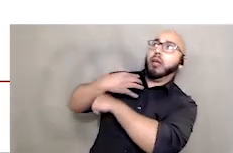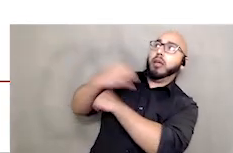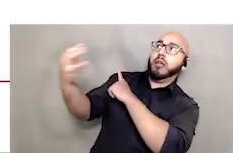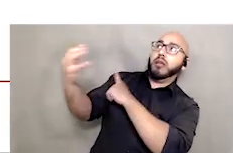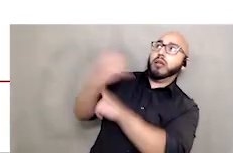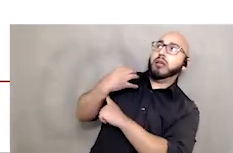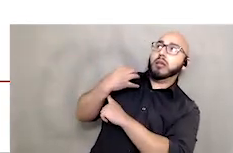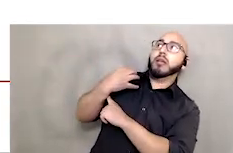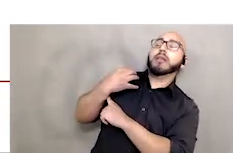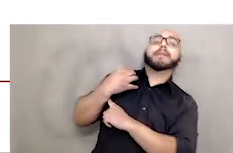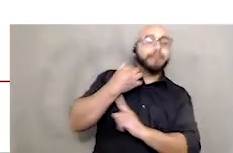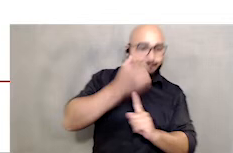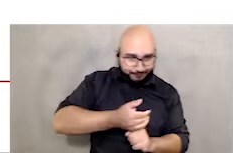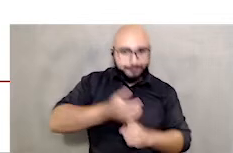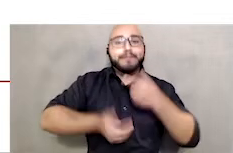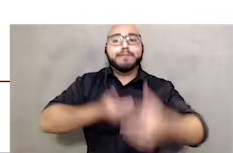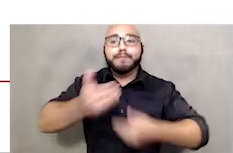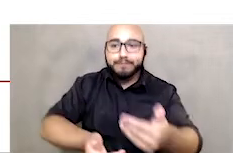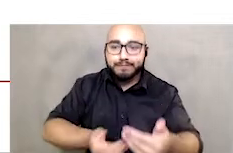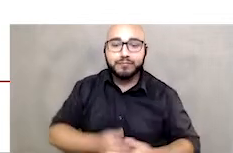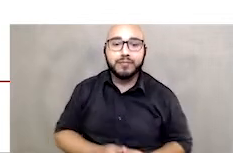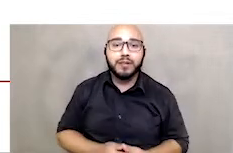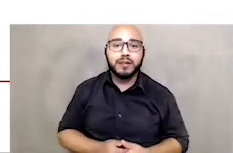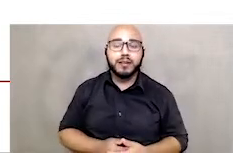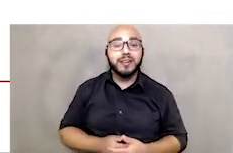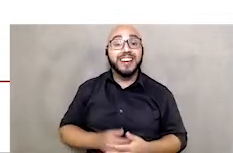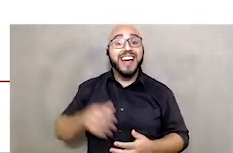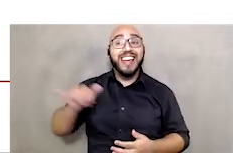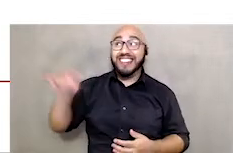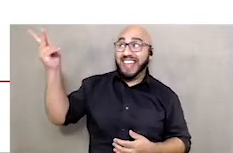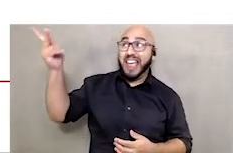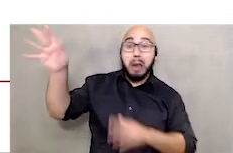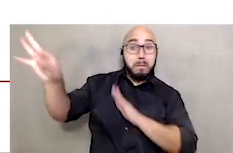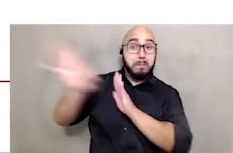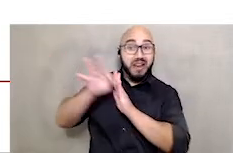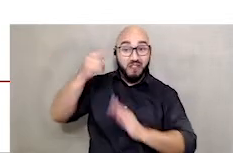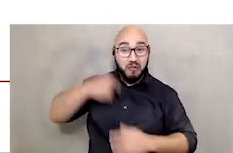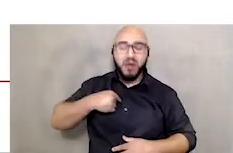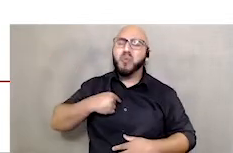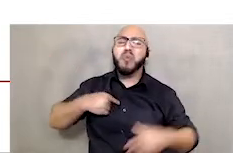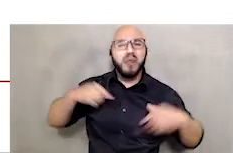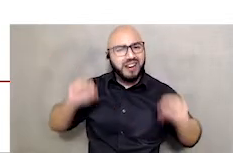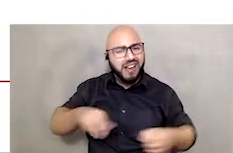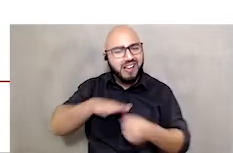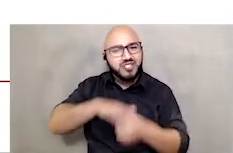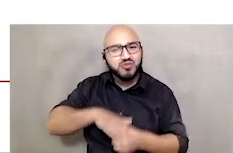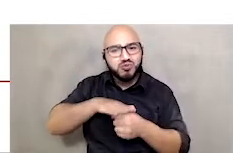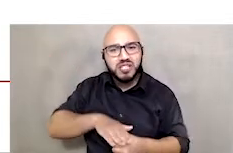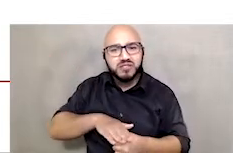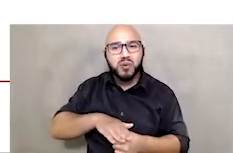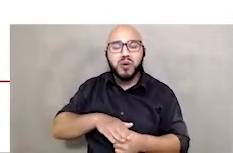is best for them. And this can even be stressful because coming to a different culture from your